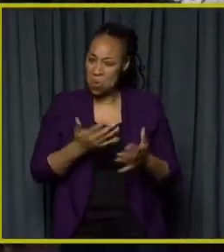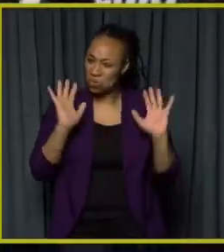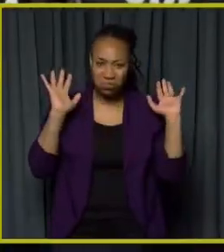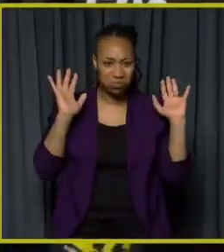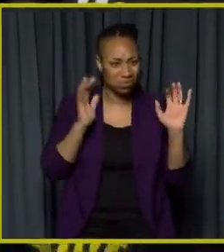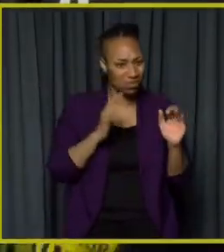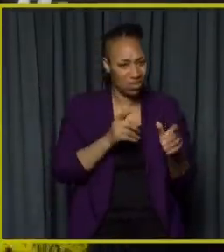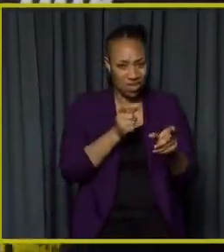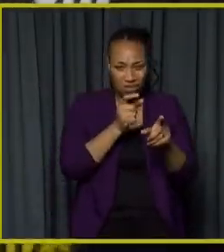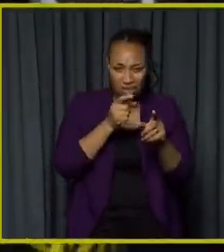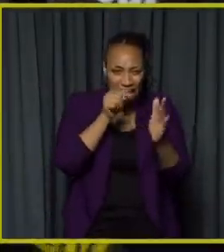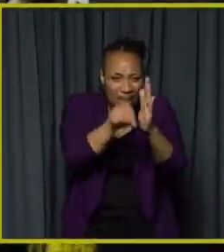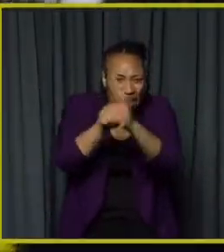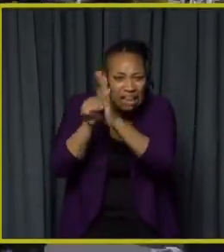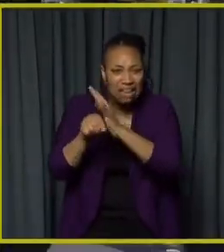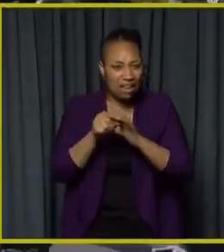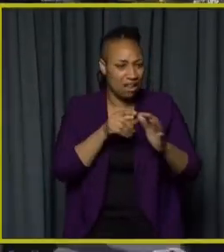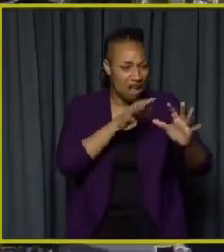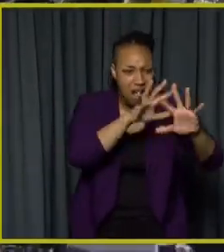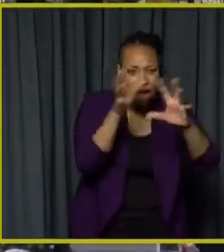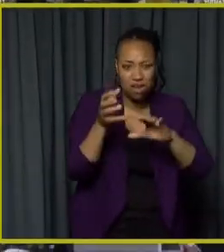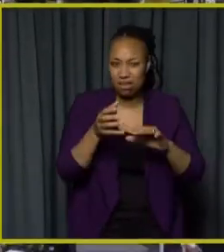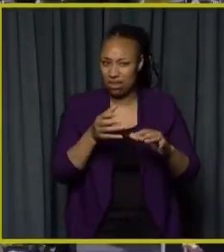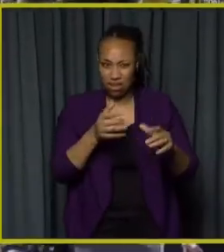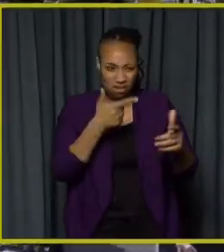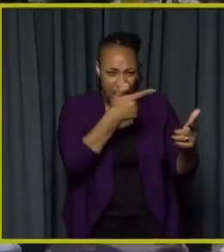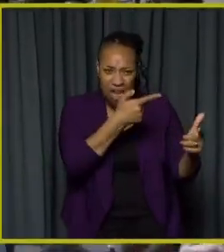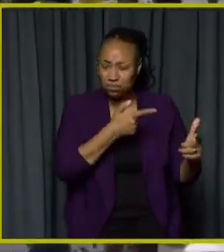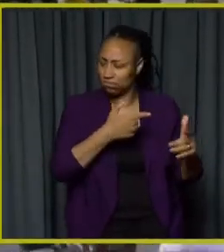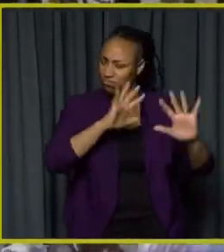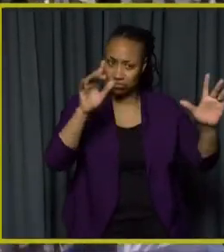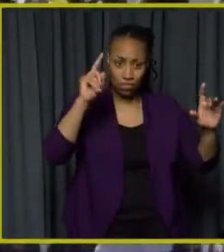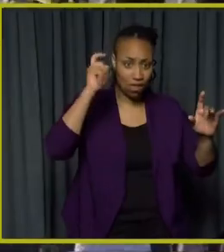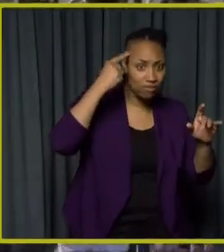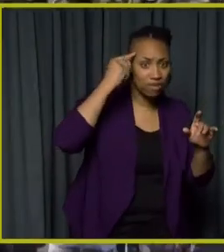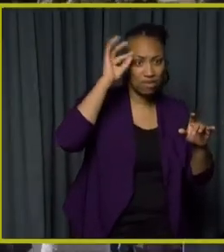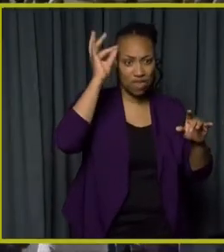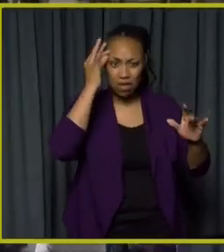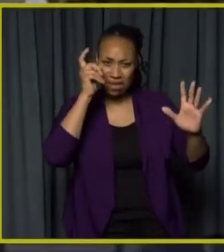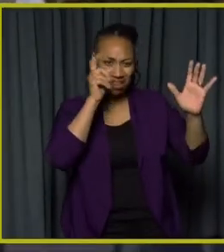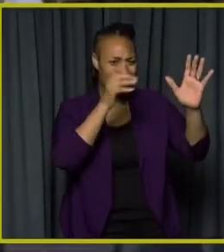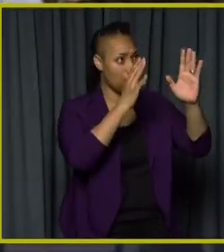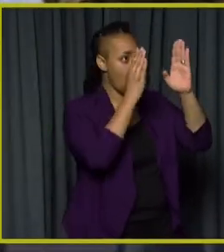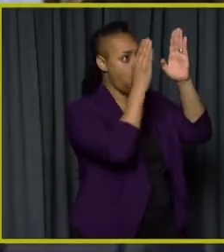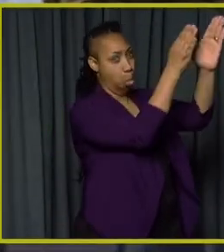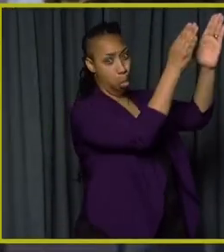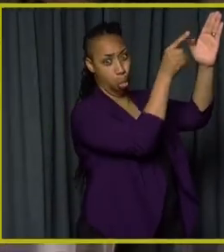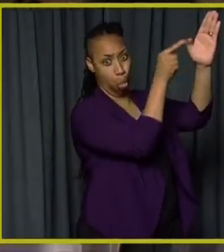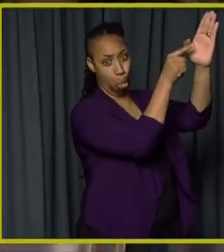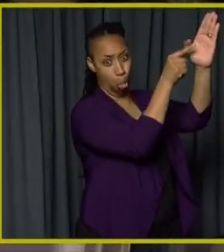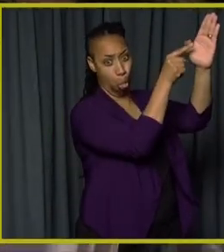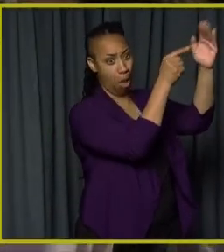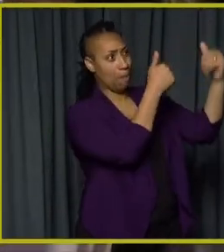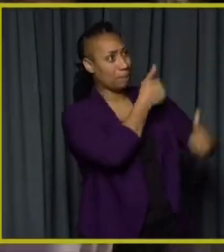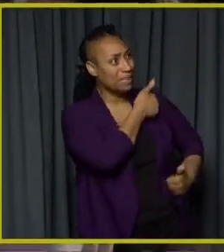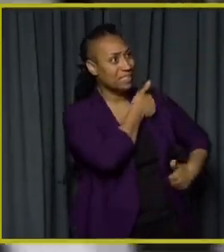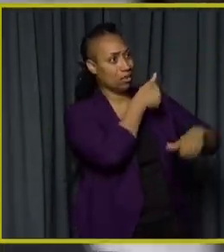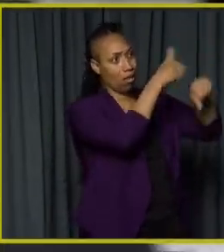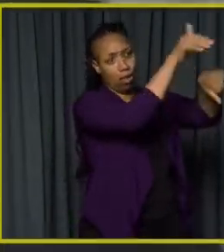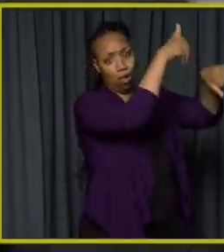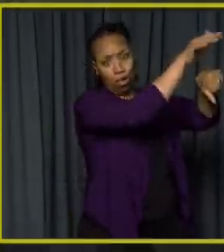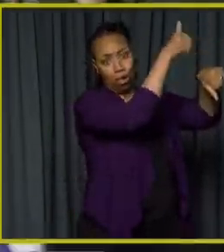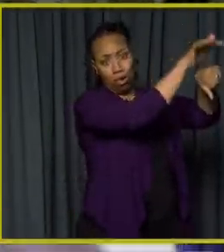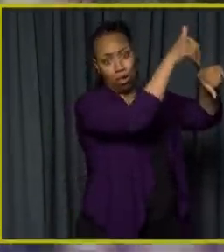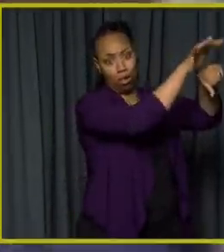an end to federal programs that send military equipment into local and state communities.